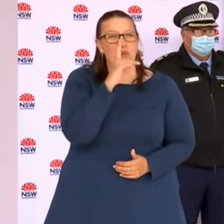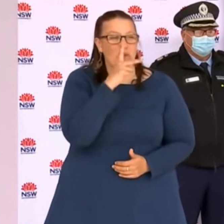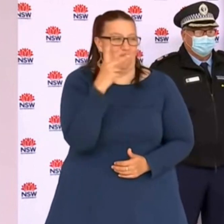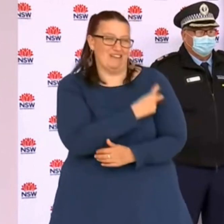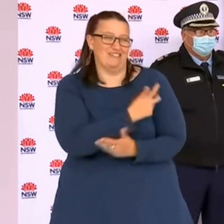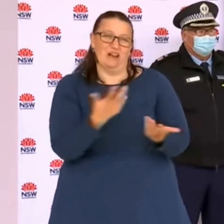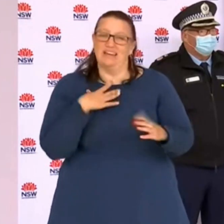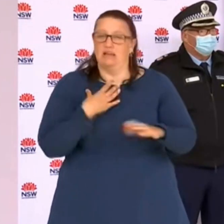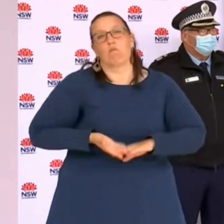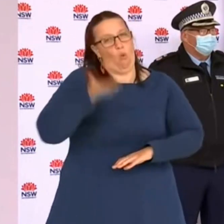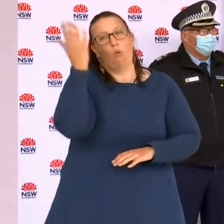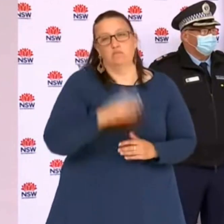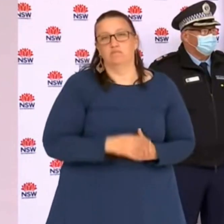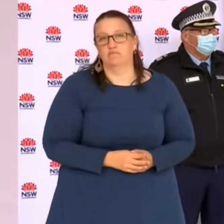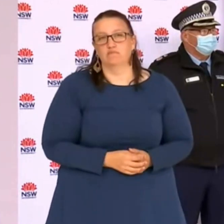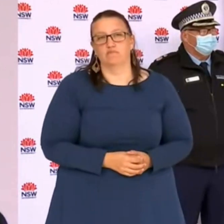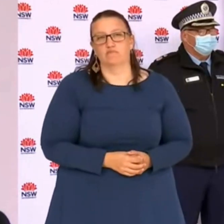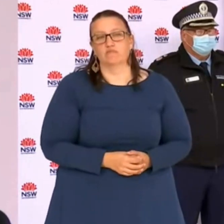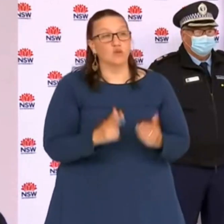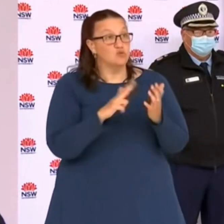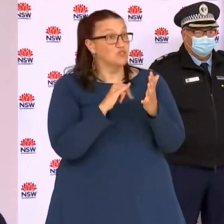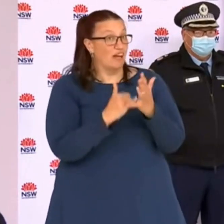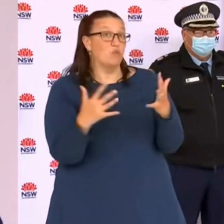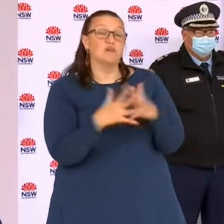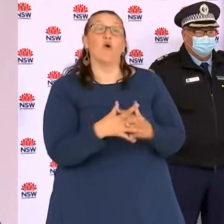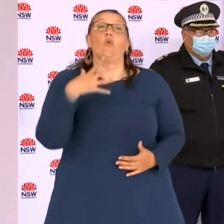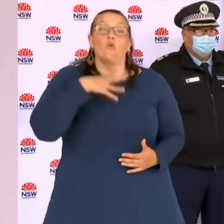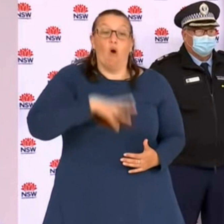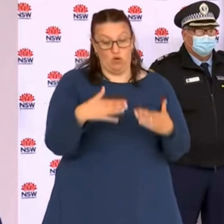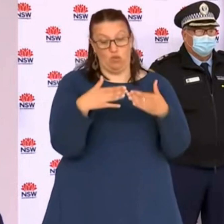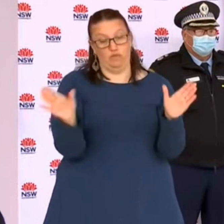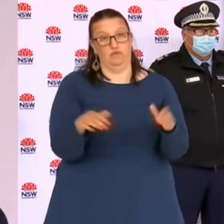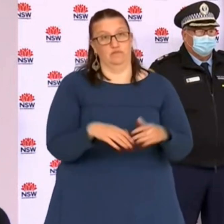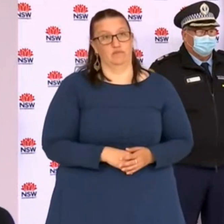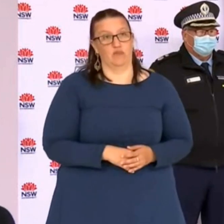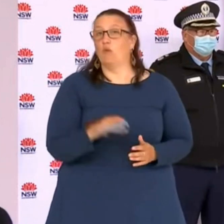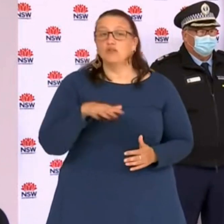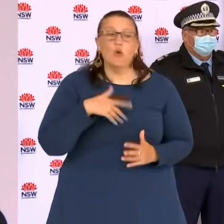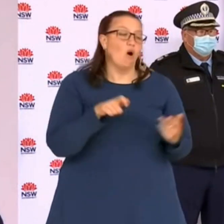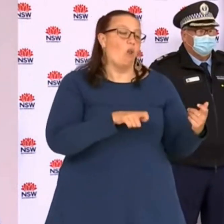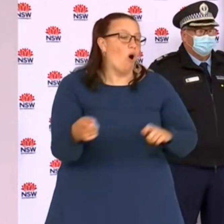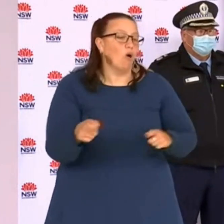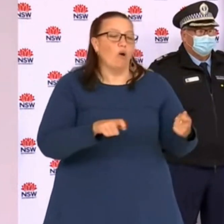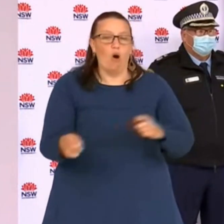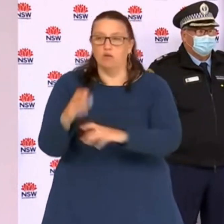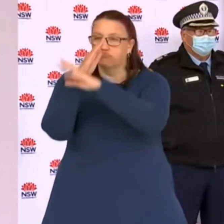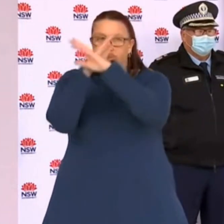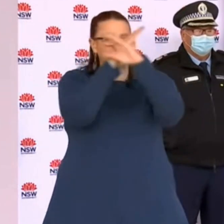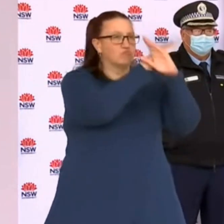real. New South Wales does want to open up. New South Wales wants to engage with the rest of the world. New South Wales wants to